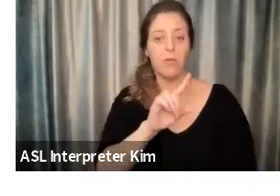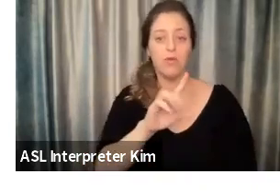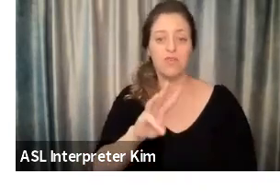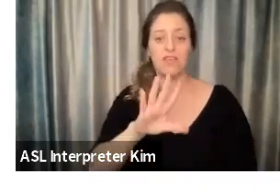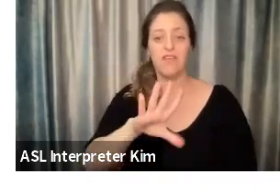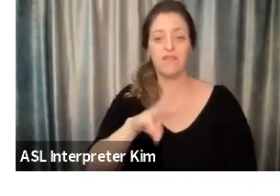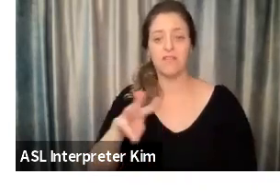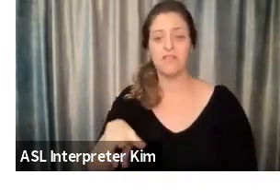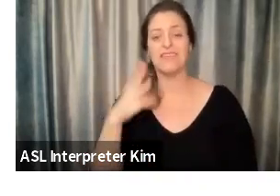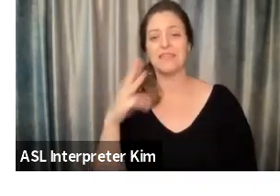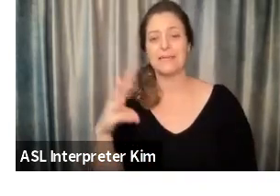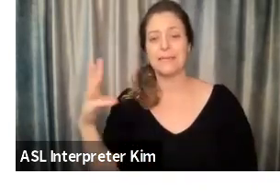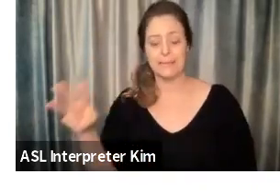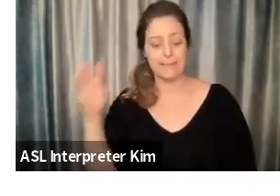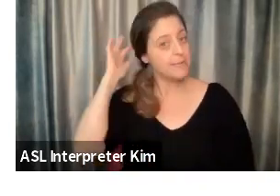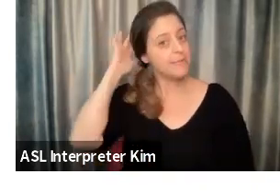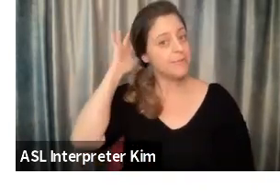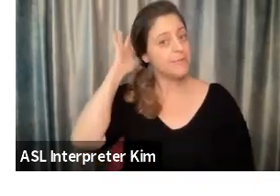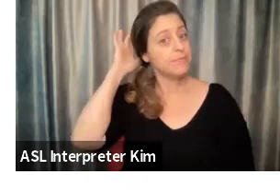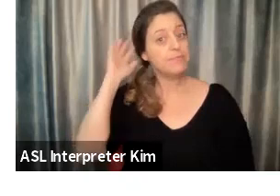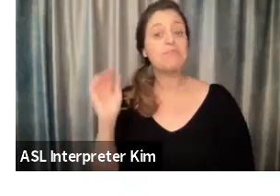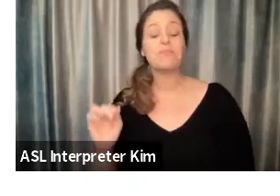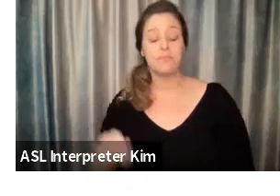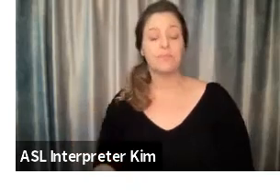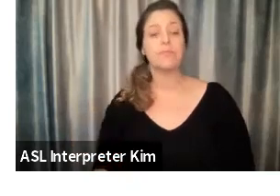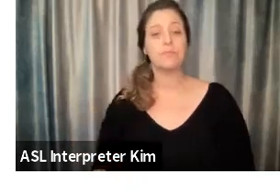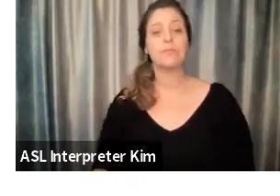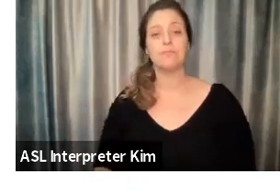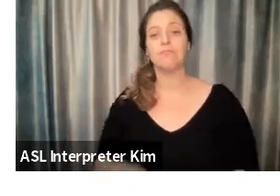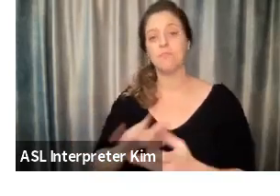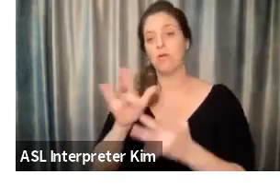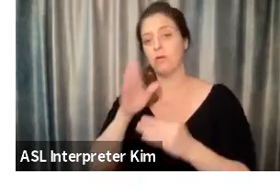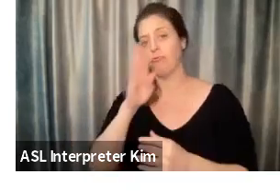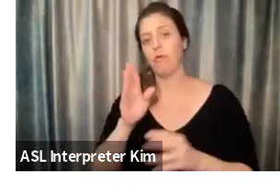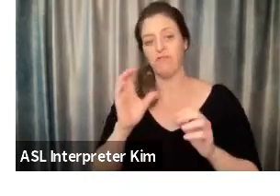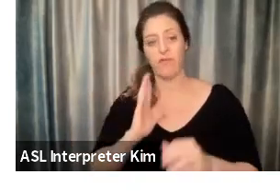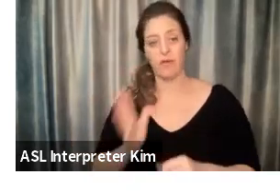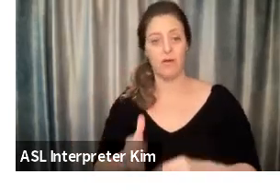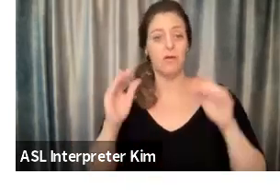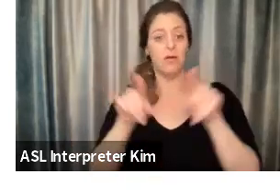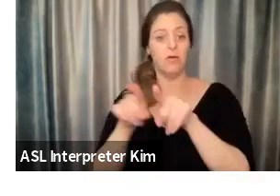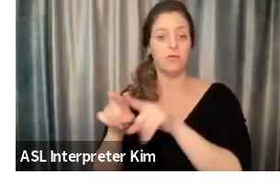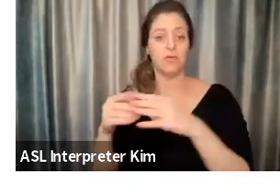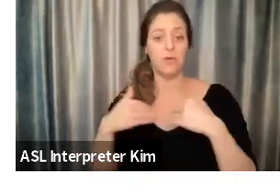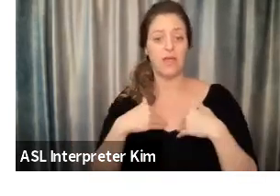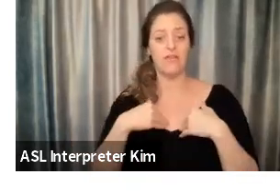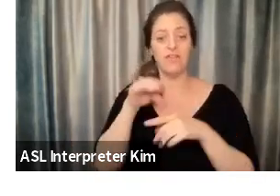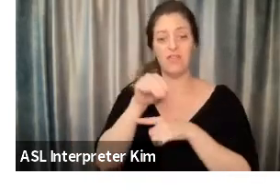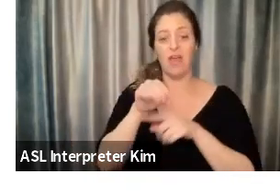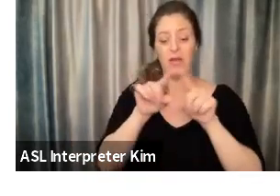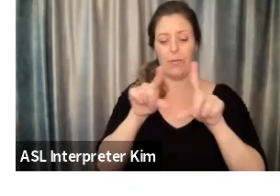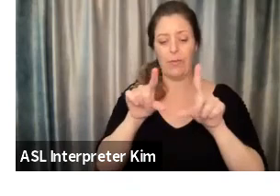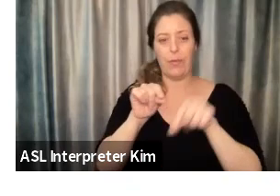916-566-1616, where they can be contacted directly. And also we have the Q&R right here